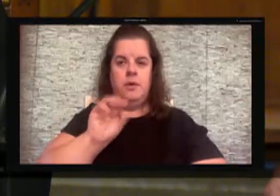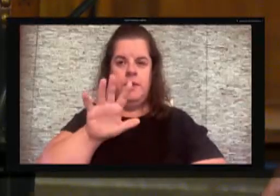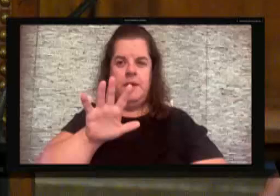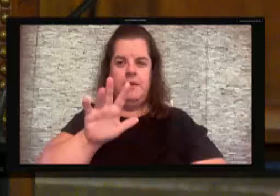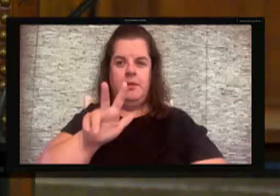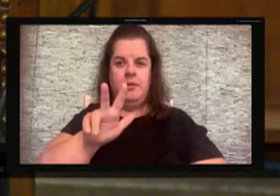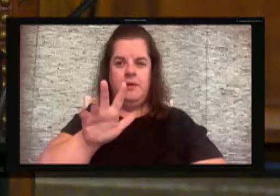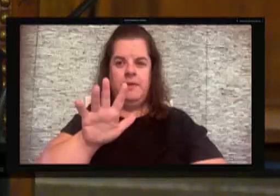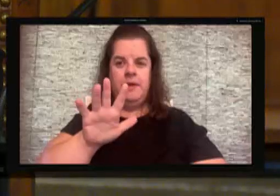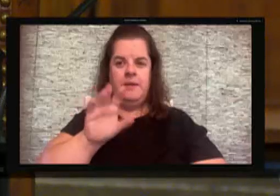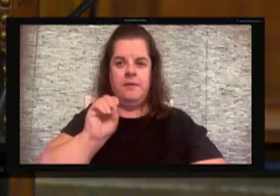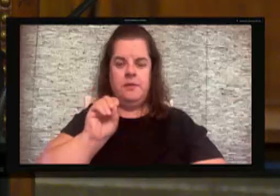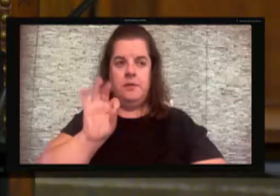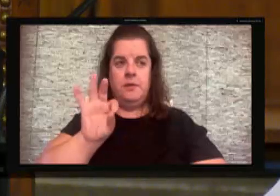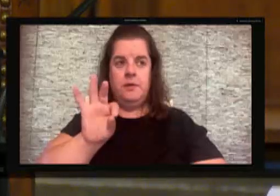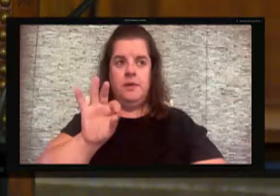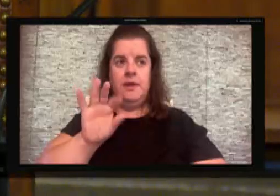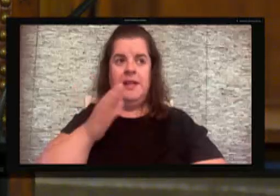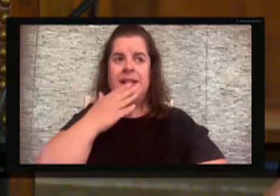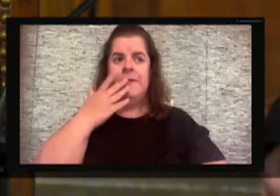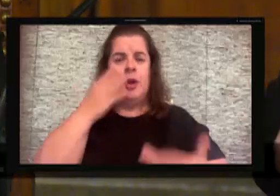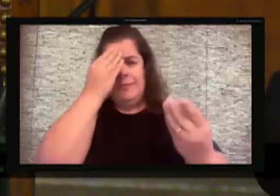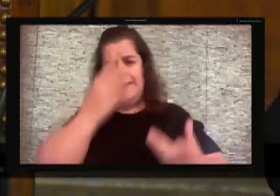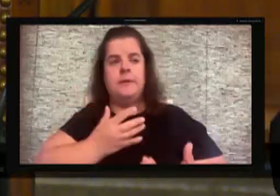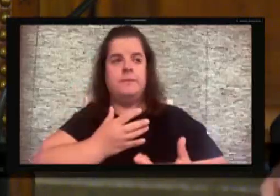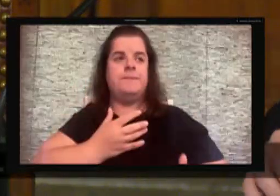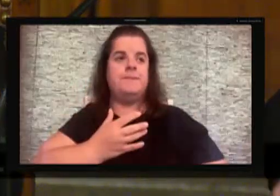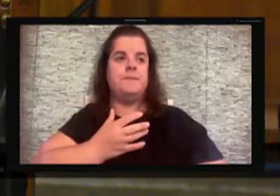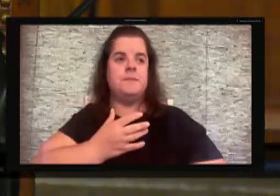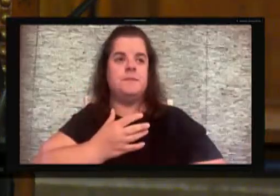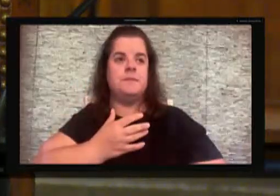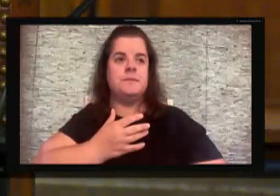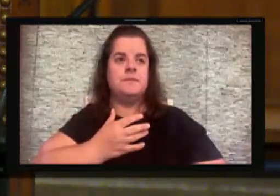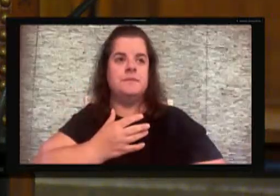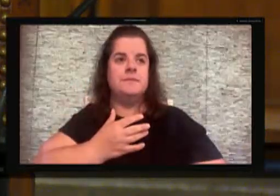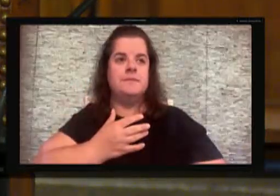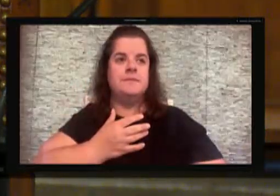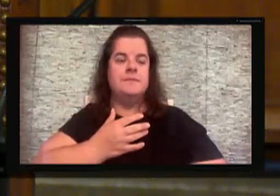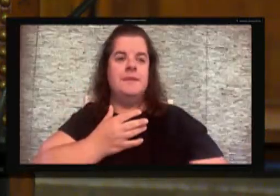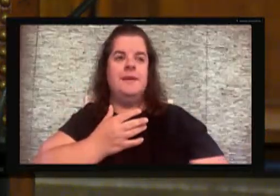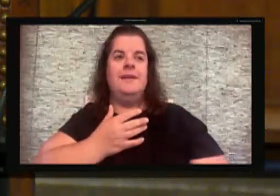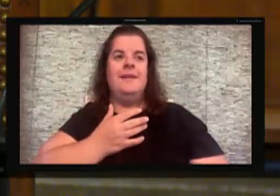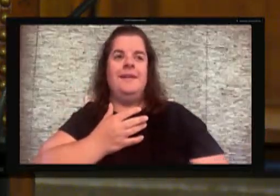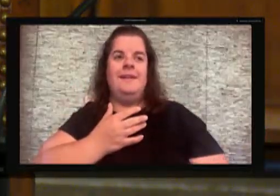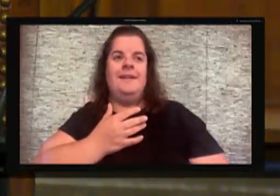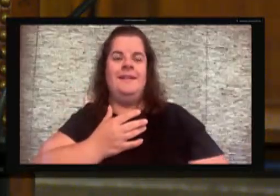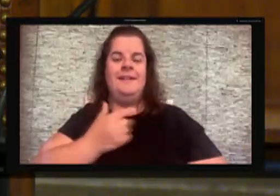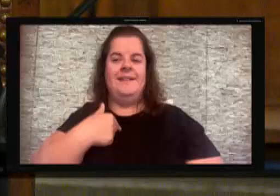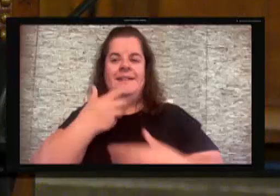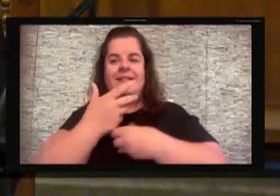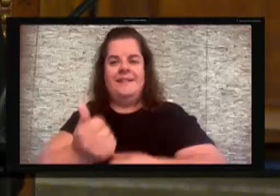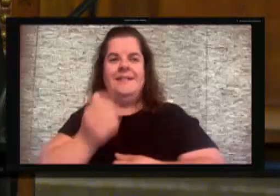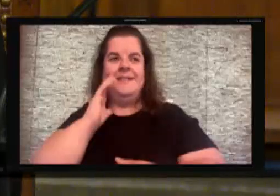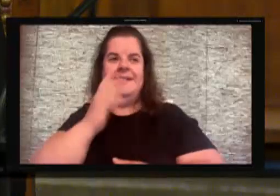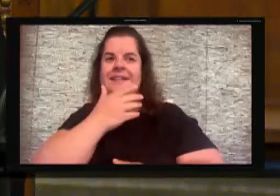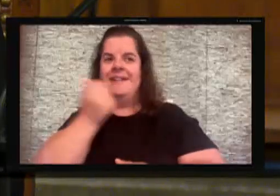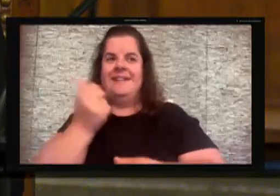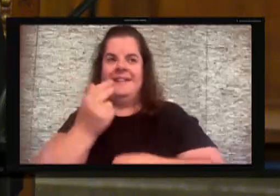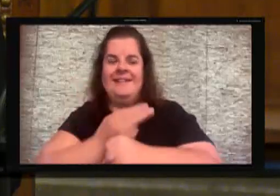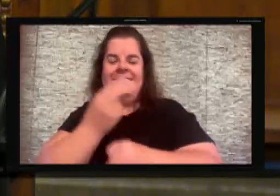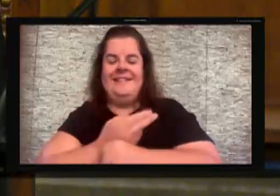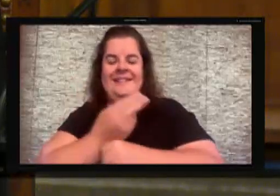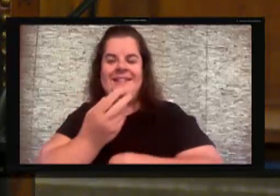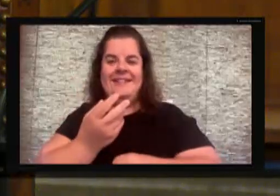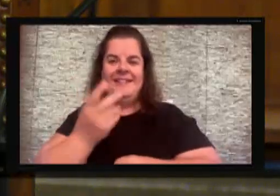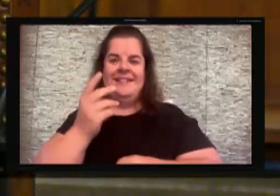103.00.53509. So thank you for letting us know. And I trust that this will be better use in the new budget line than it was in the other one.